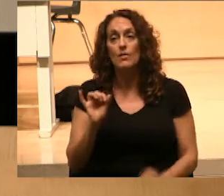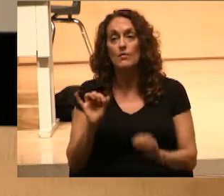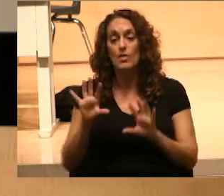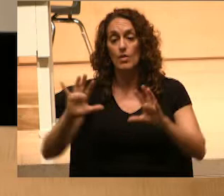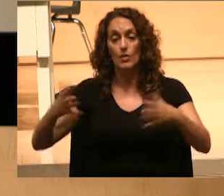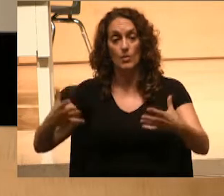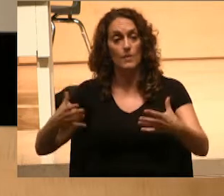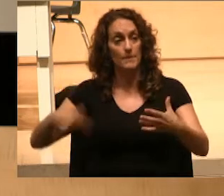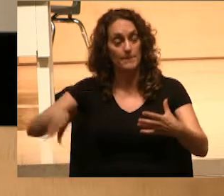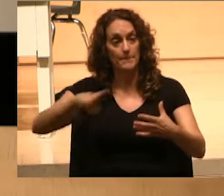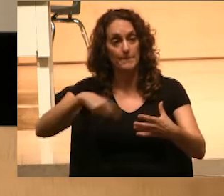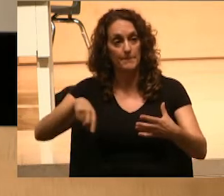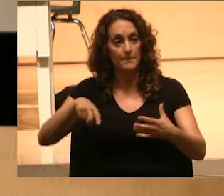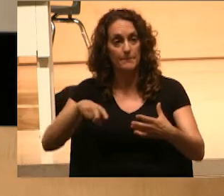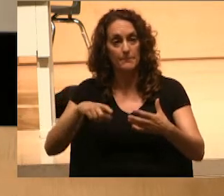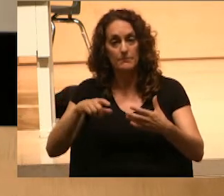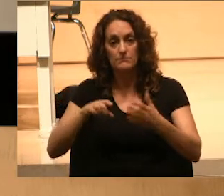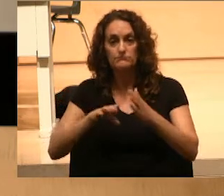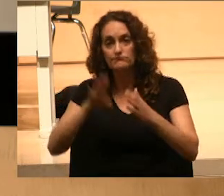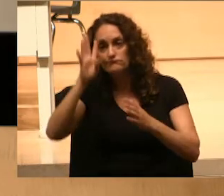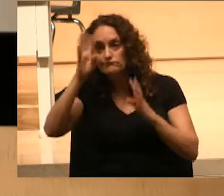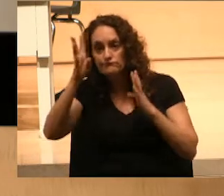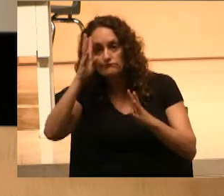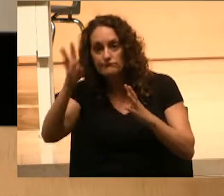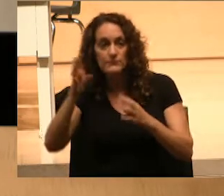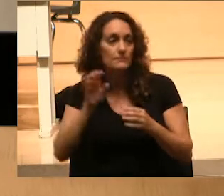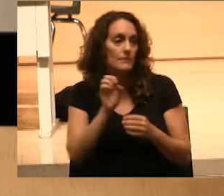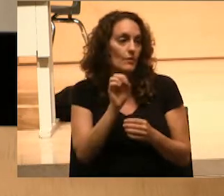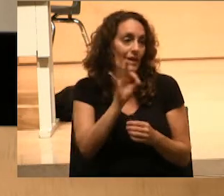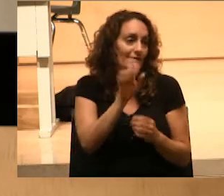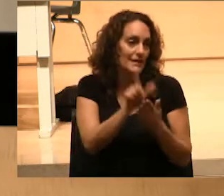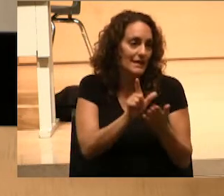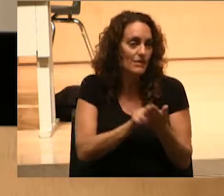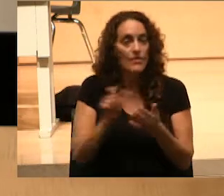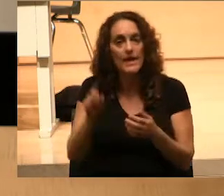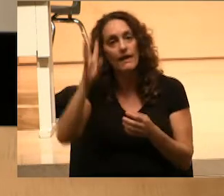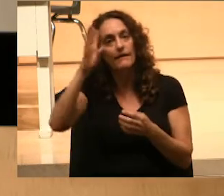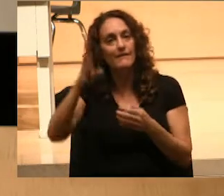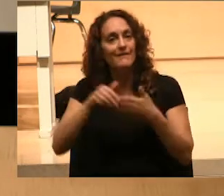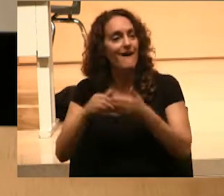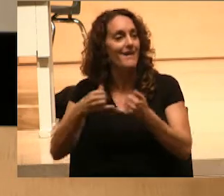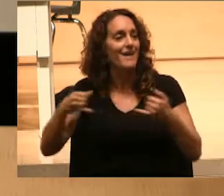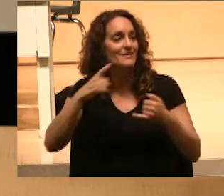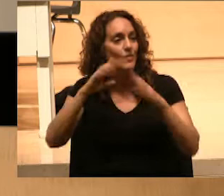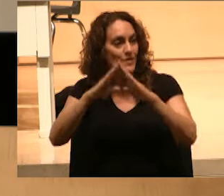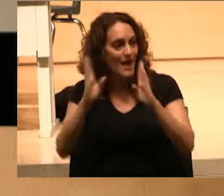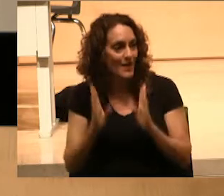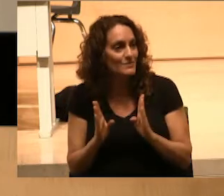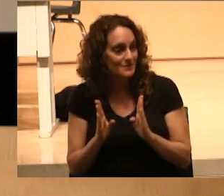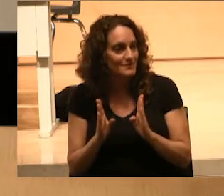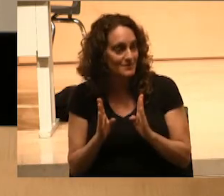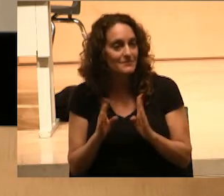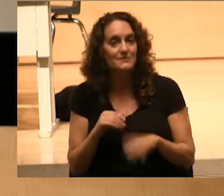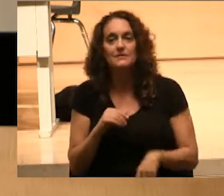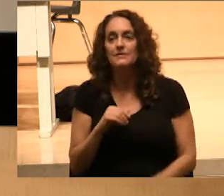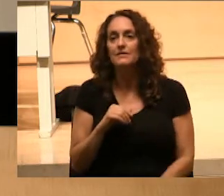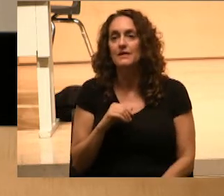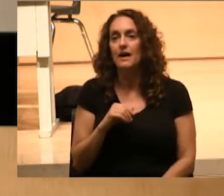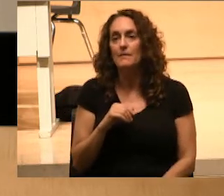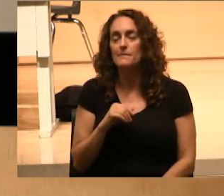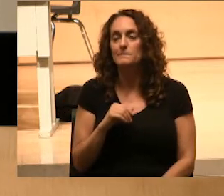of, come up with, as long as it's legal, guidelines for the house, for the apartment. So,